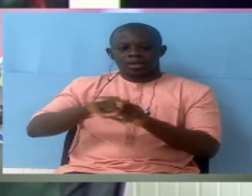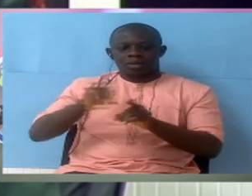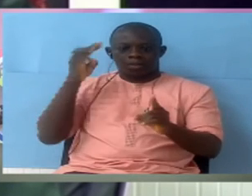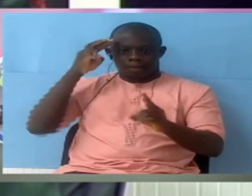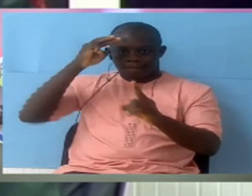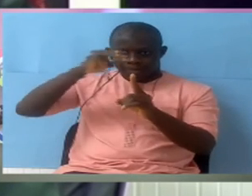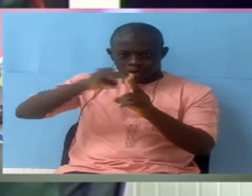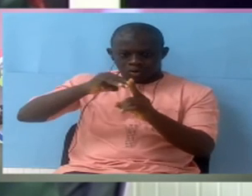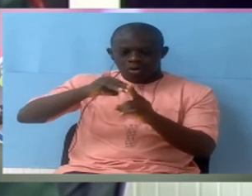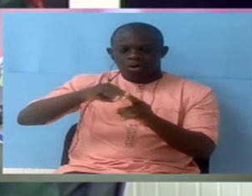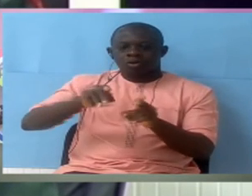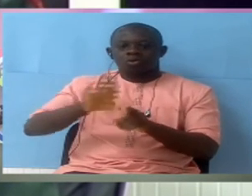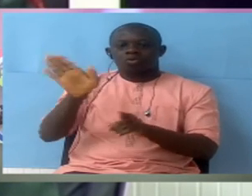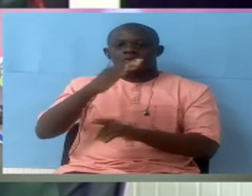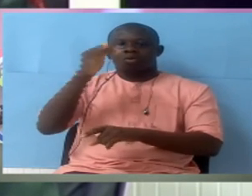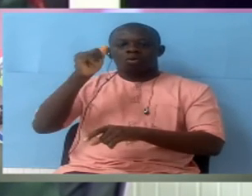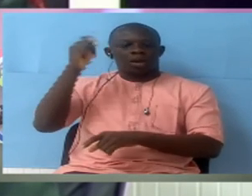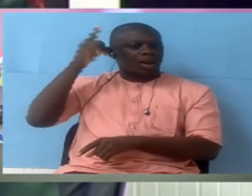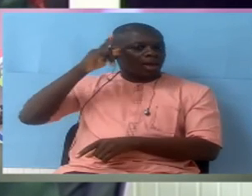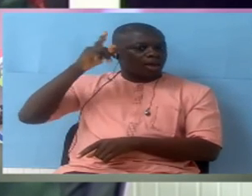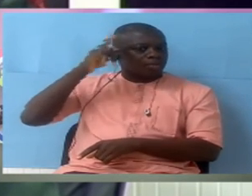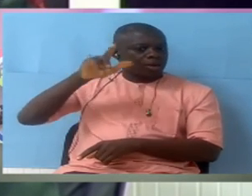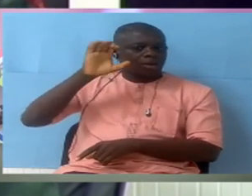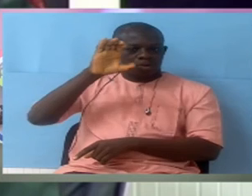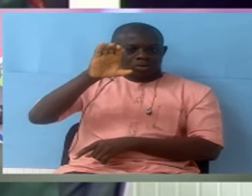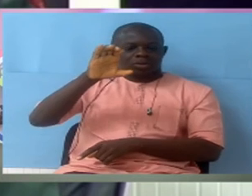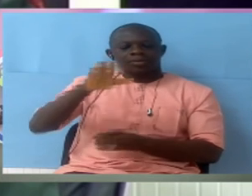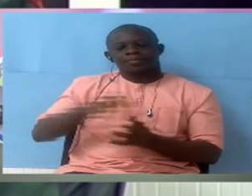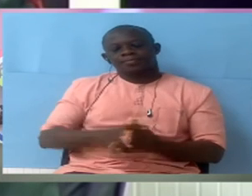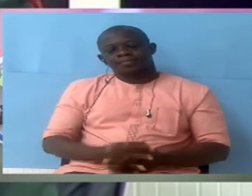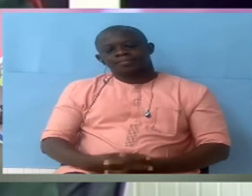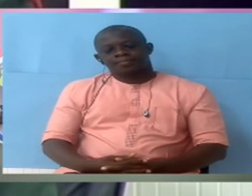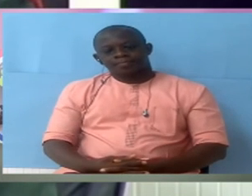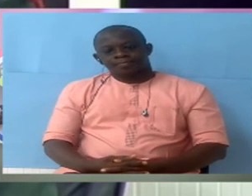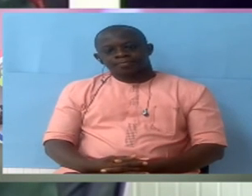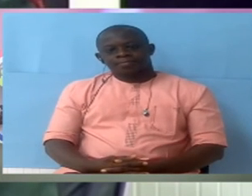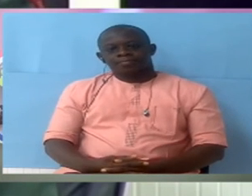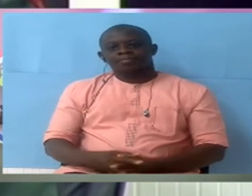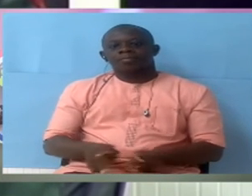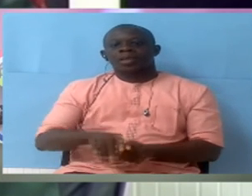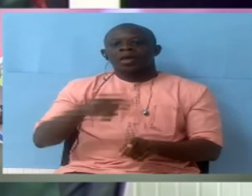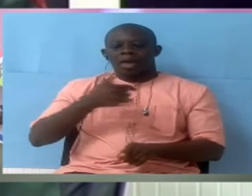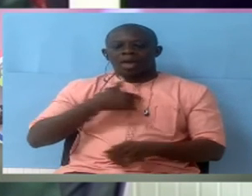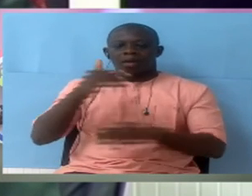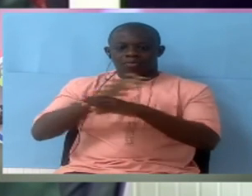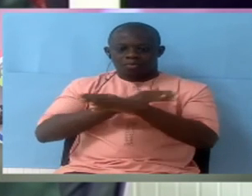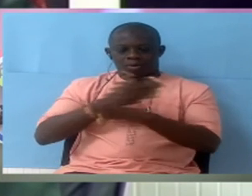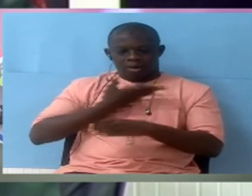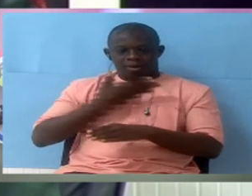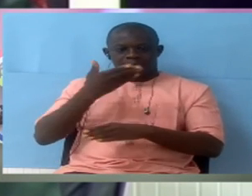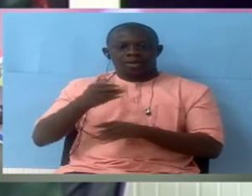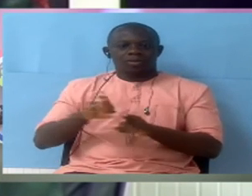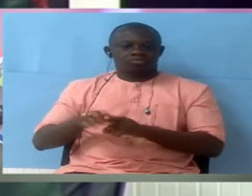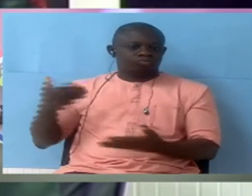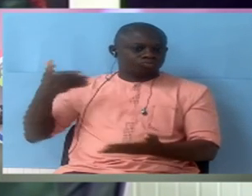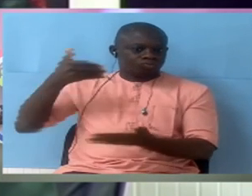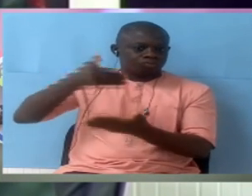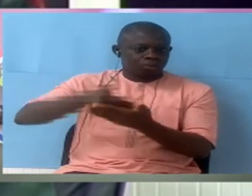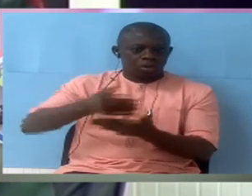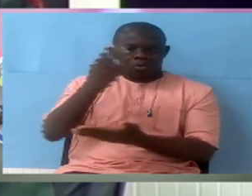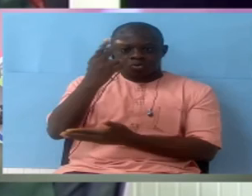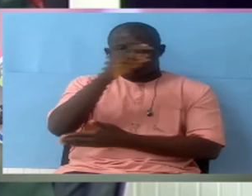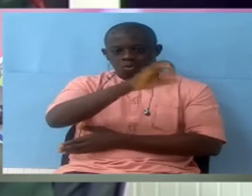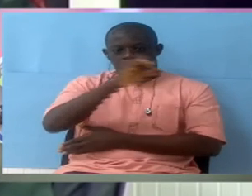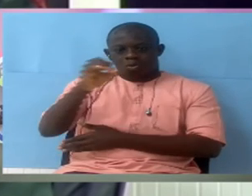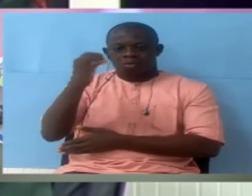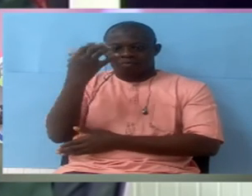Ñu tanati ma pour ma dem Liberia tew fa nak ci ron bota heti adina si. I was there till 2005. Mang fa won be